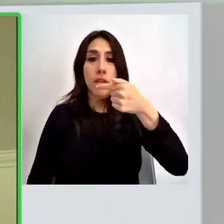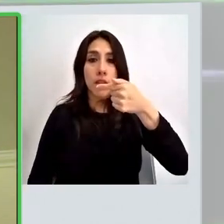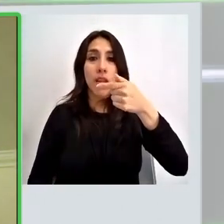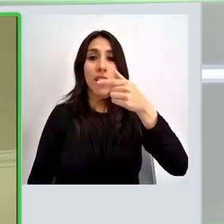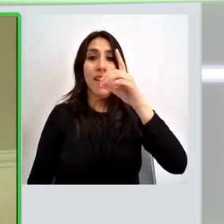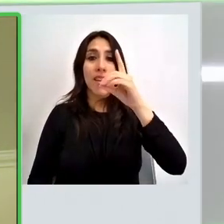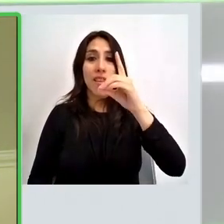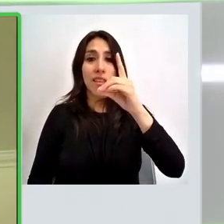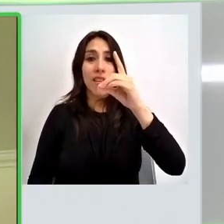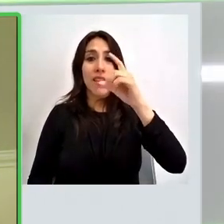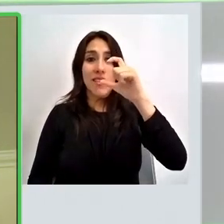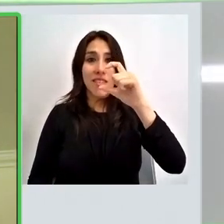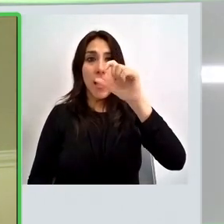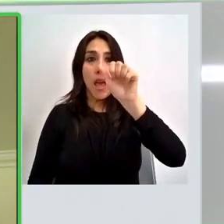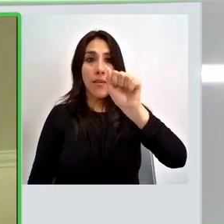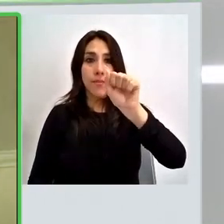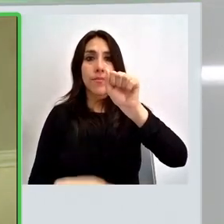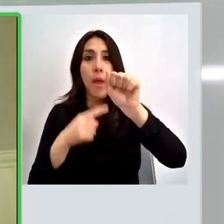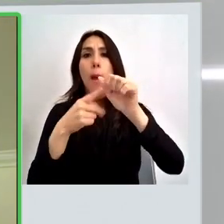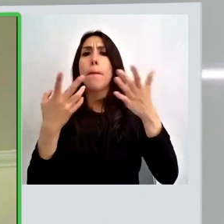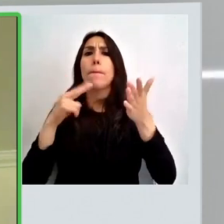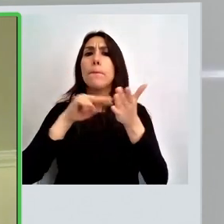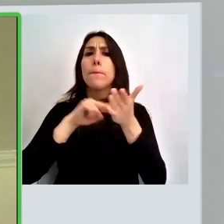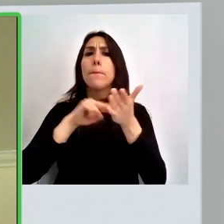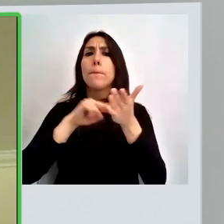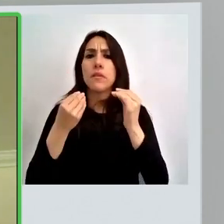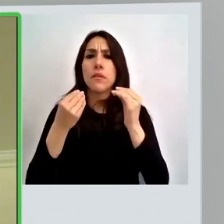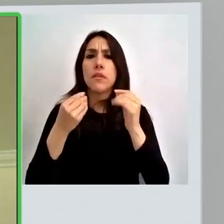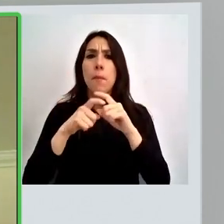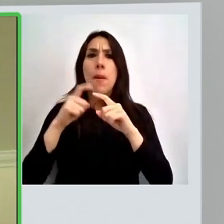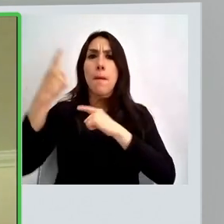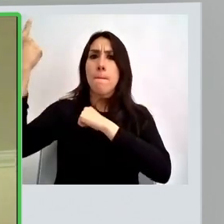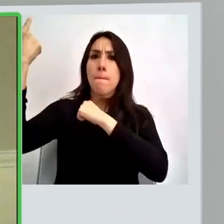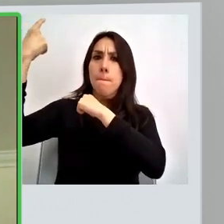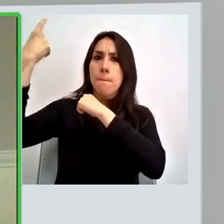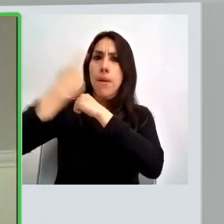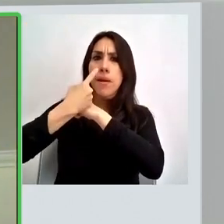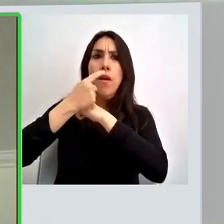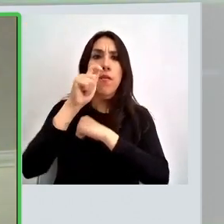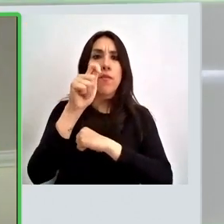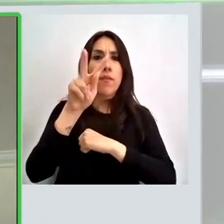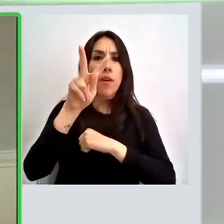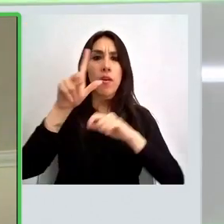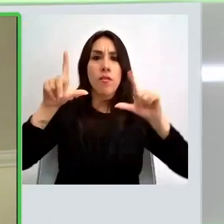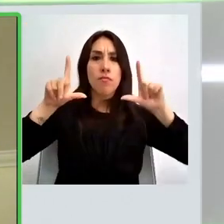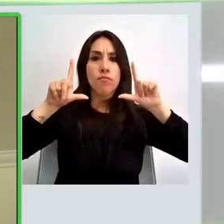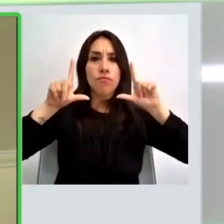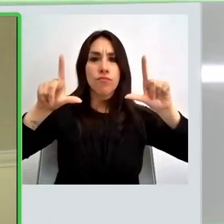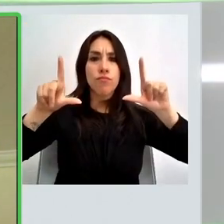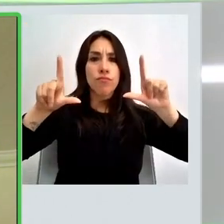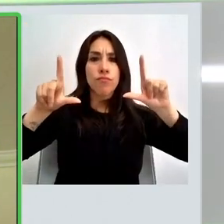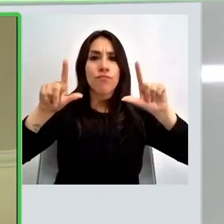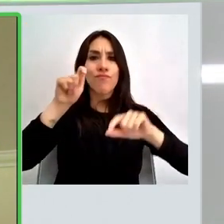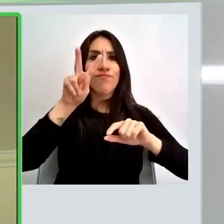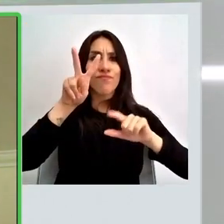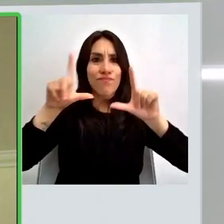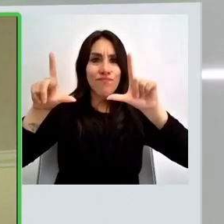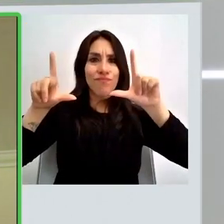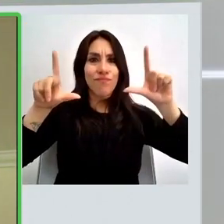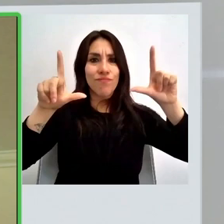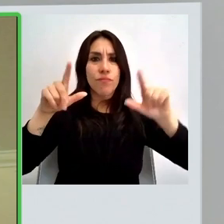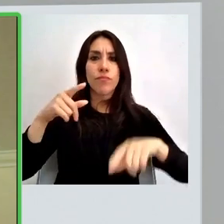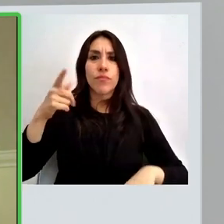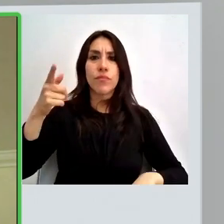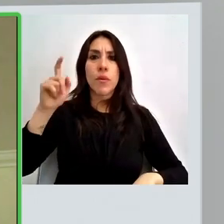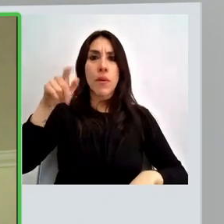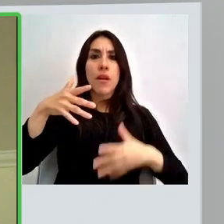every television set sold in the United States that had a screen size of 13 inches or